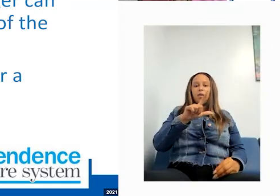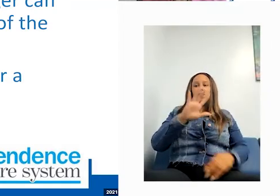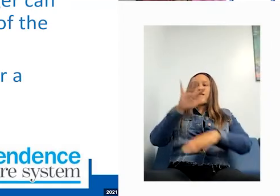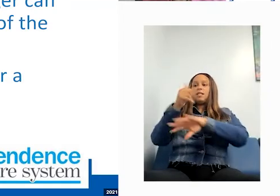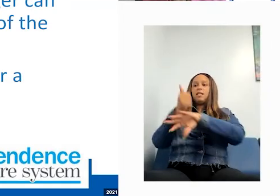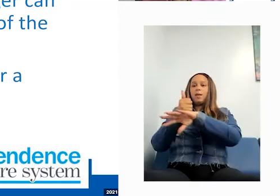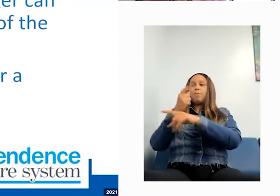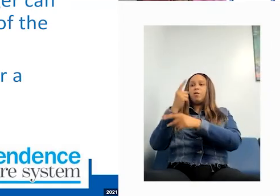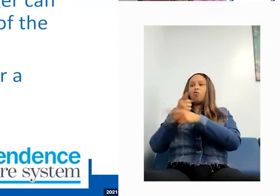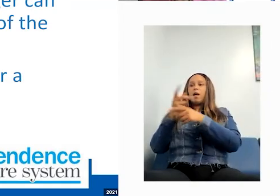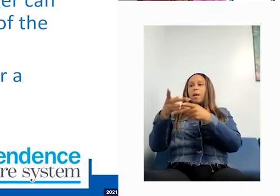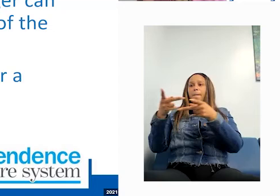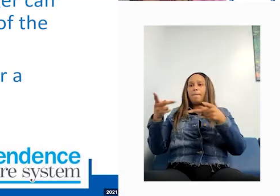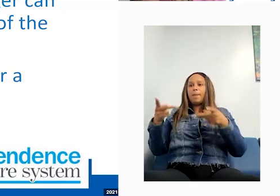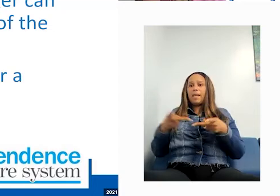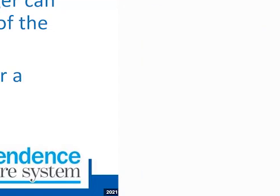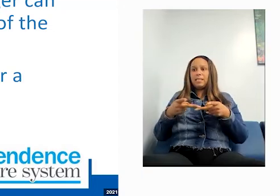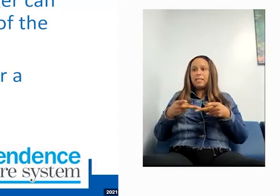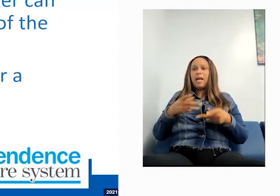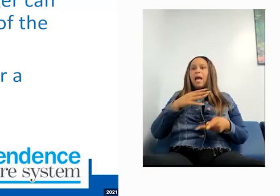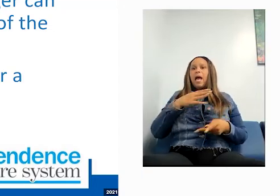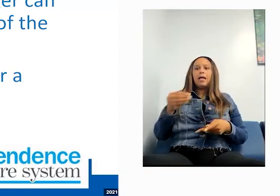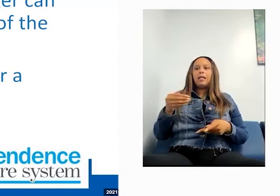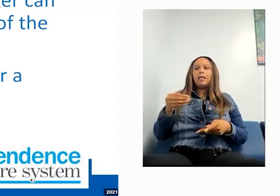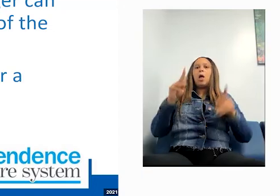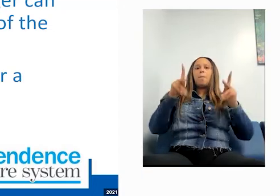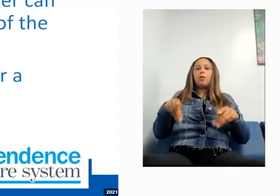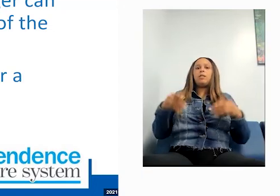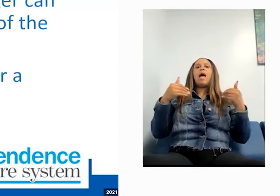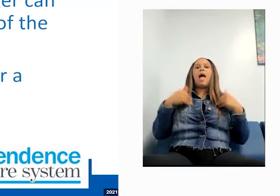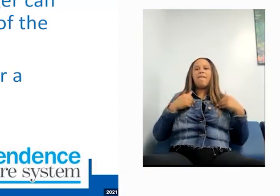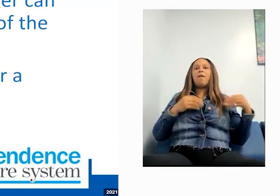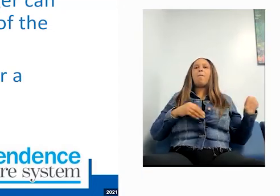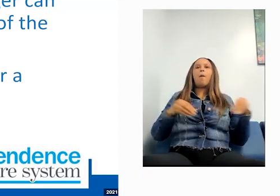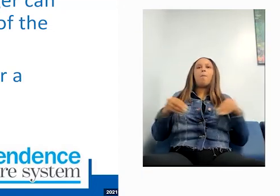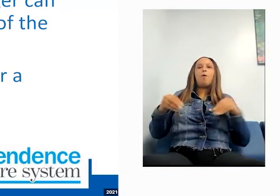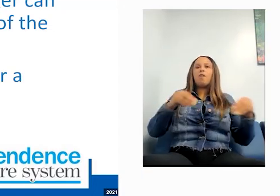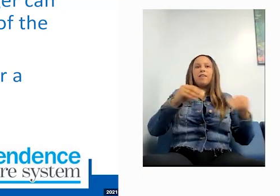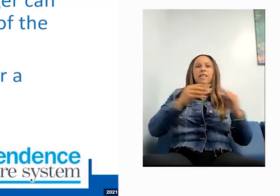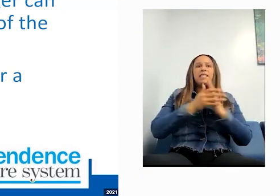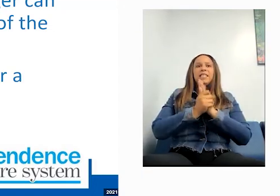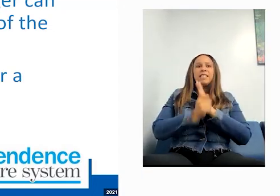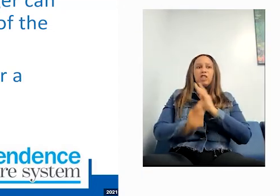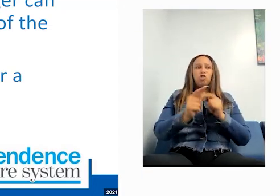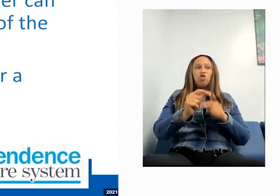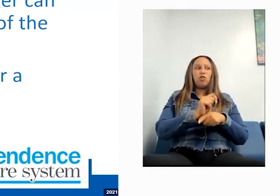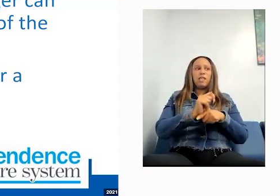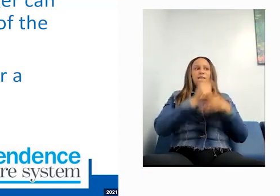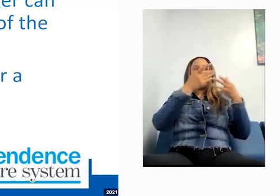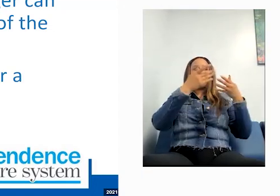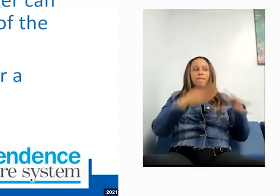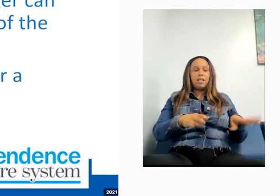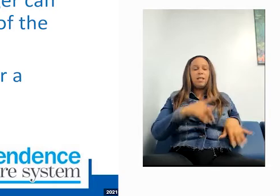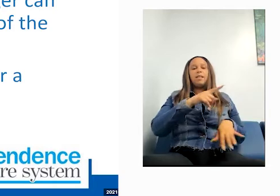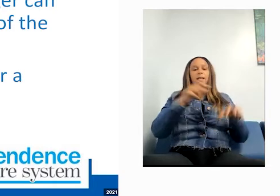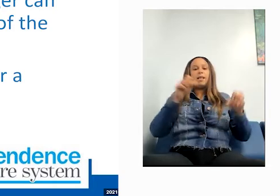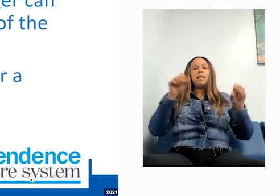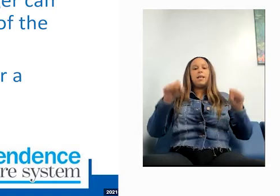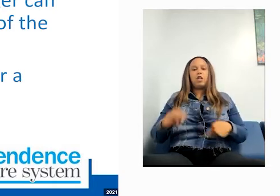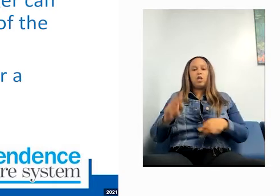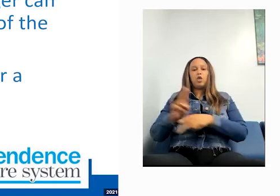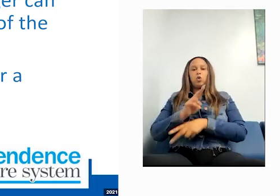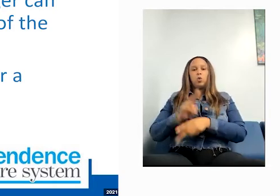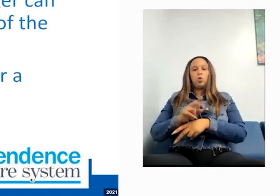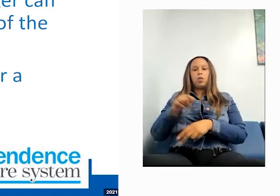the person has had mobility skills training, then they're able to use this